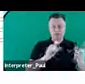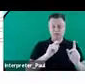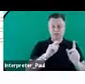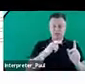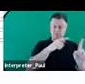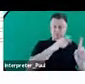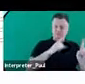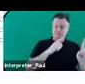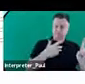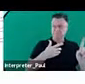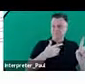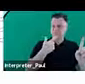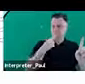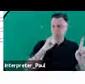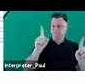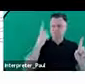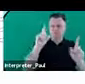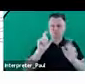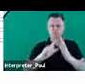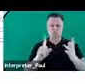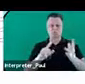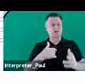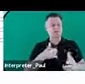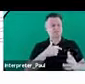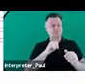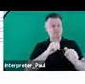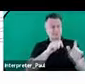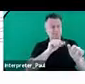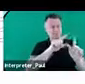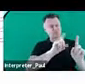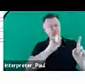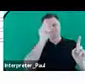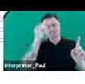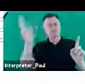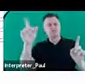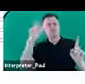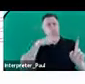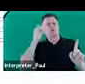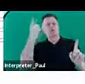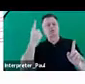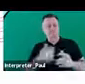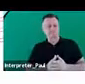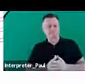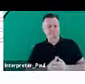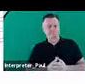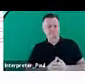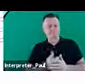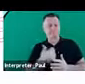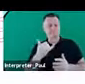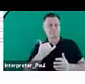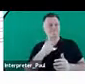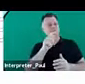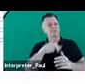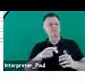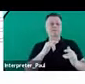the employer to do. And sometimes I say, would it just be helpful if there was some understanding? I have some understanding that I might get more anxious